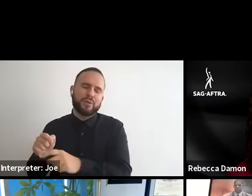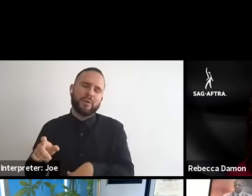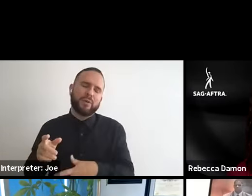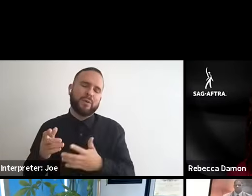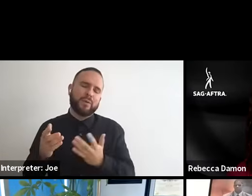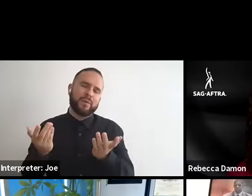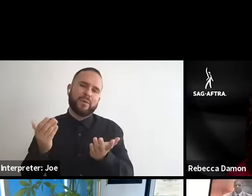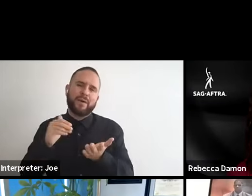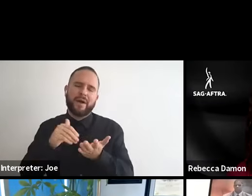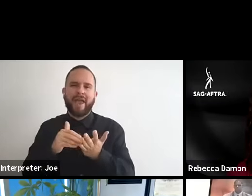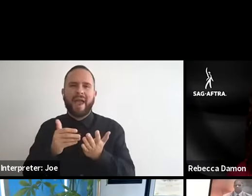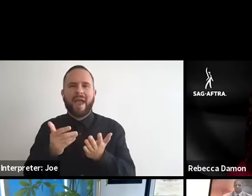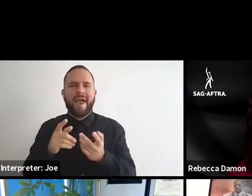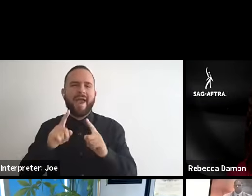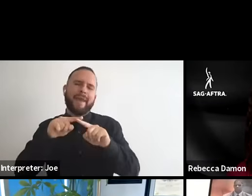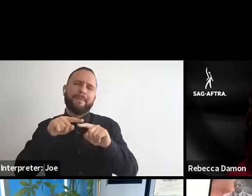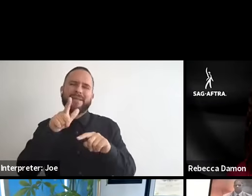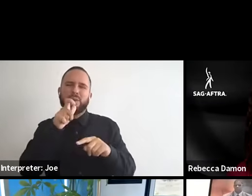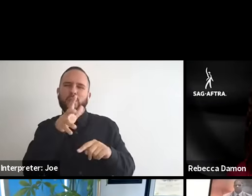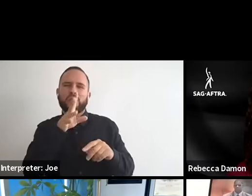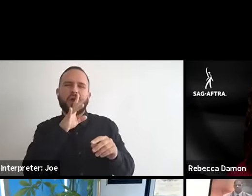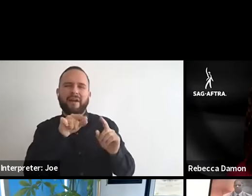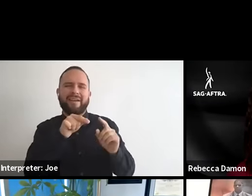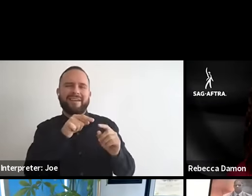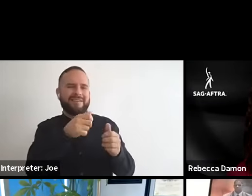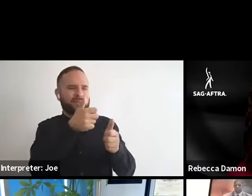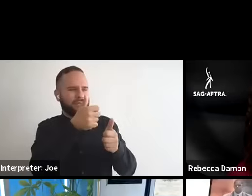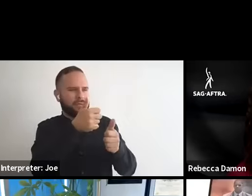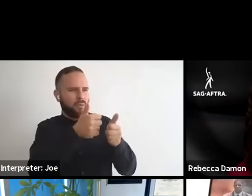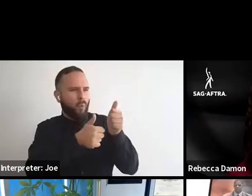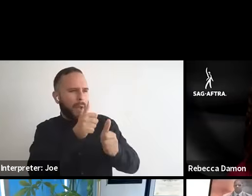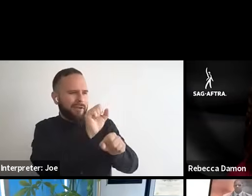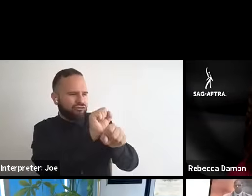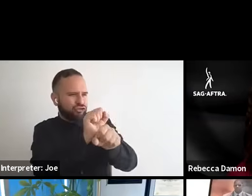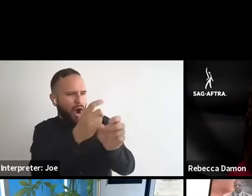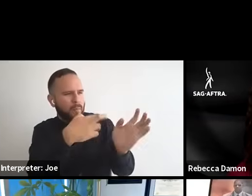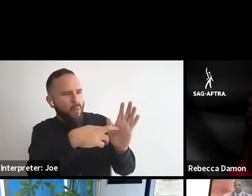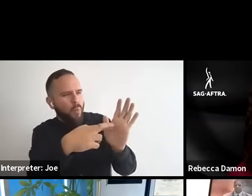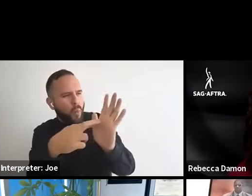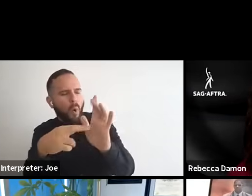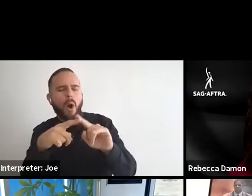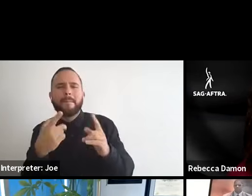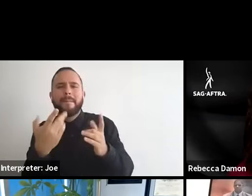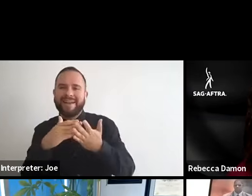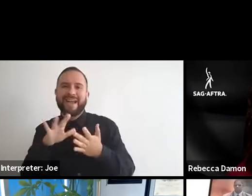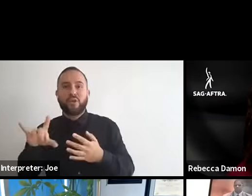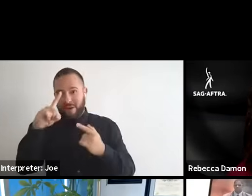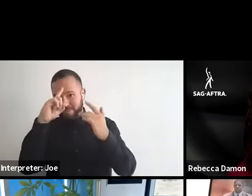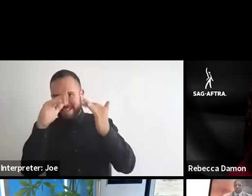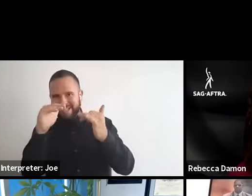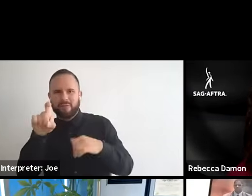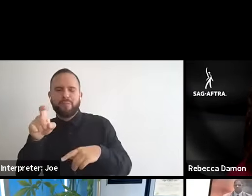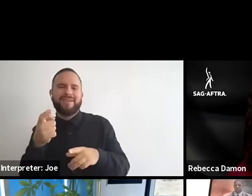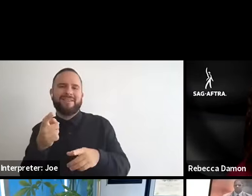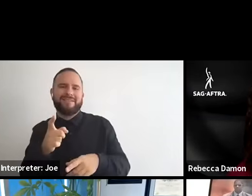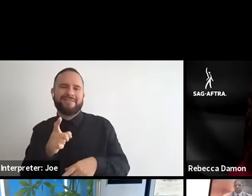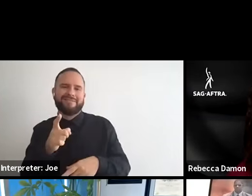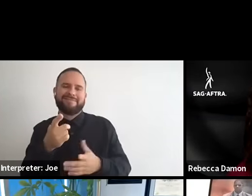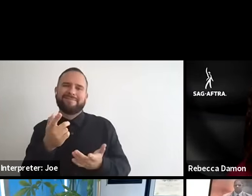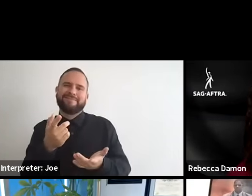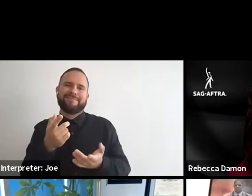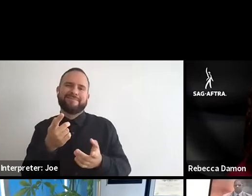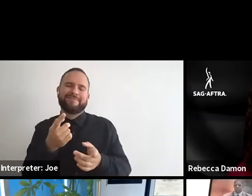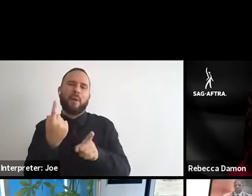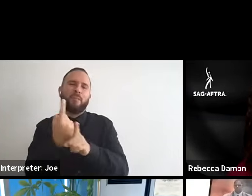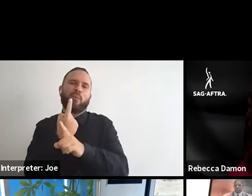about. You know, some things are faster than others, but just, you know, reasonable expectations coming into the relationship and looking to build it for the